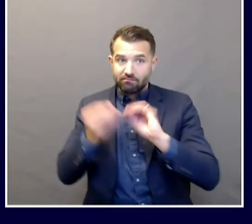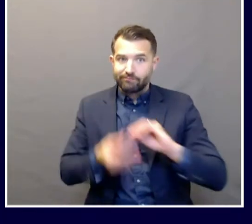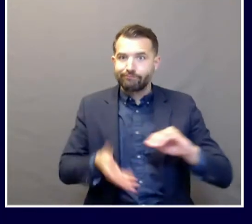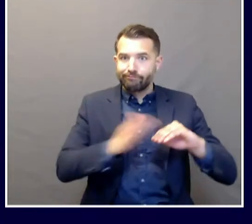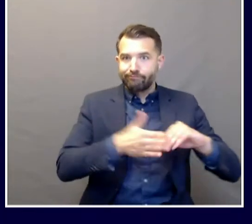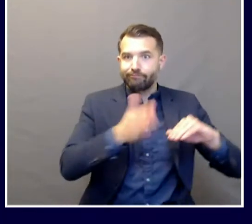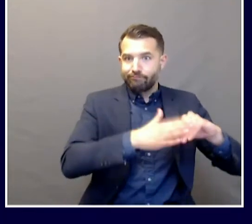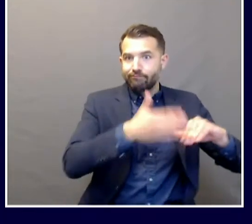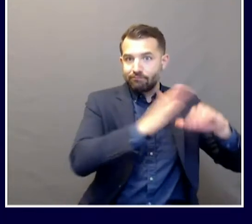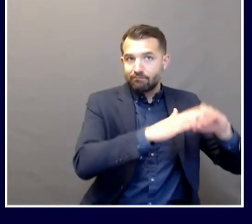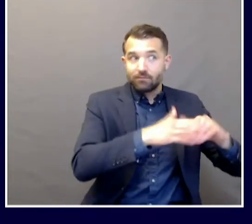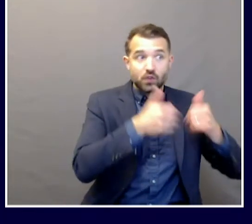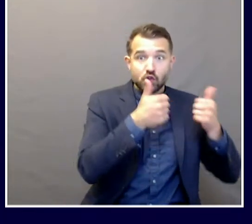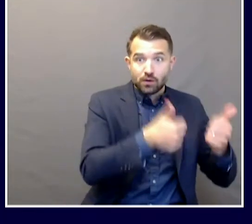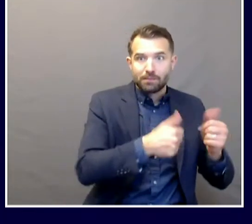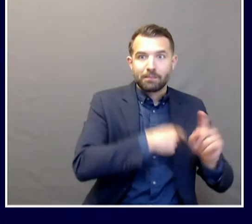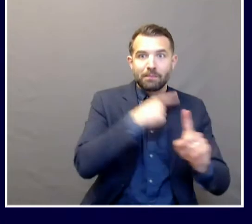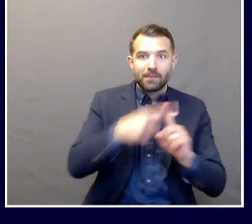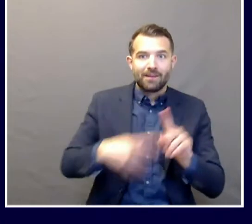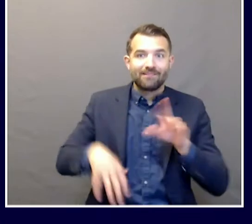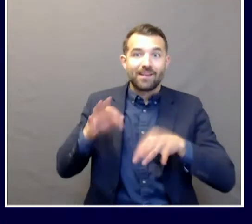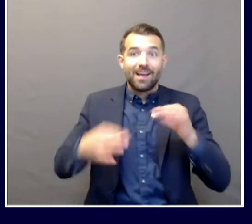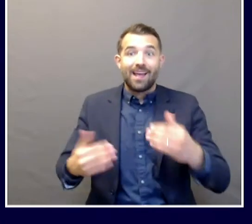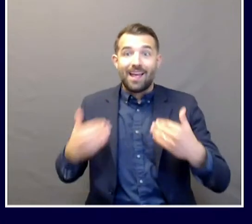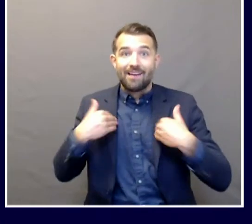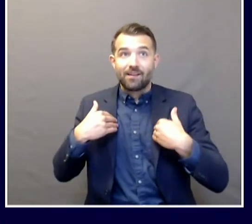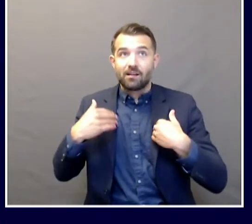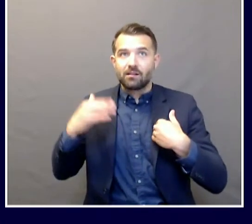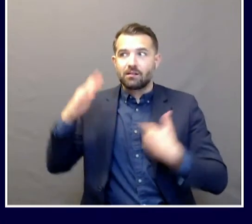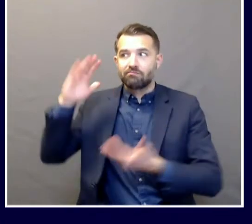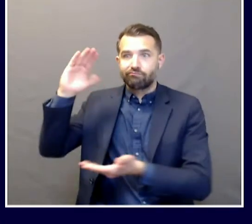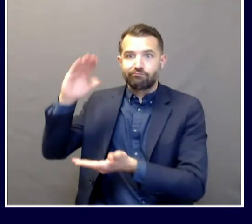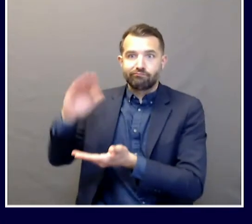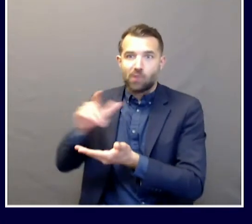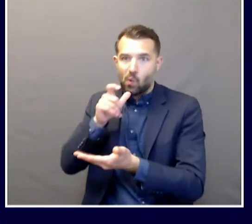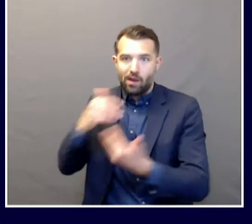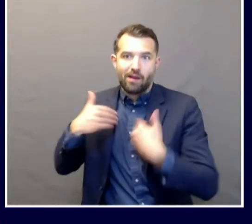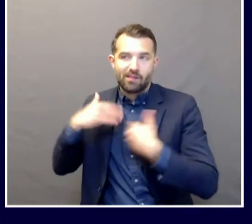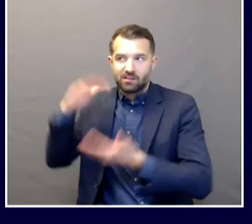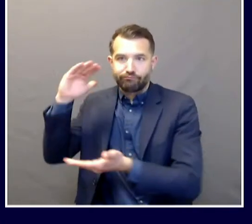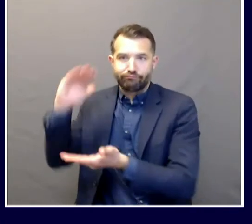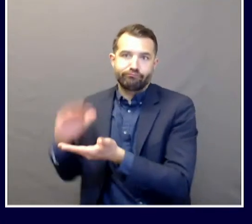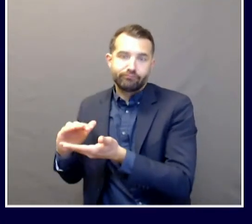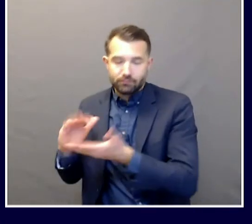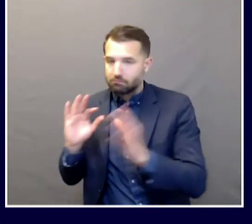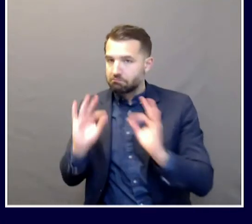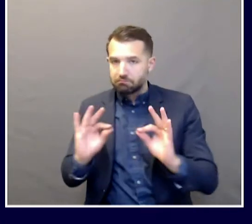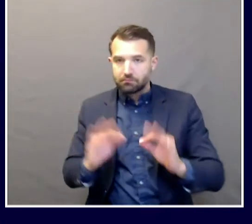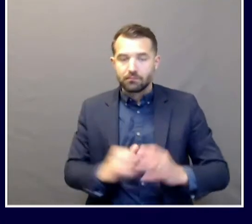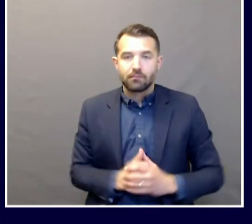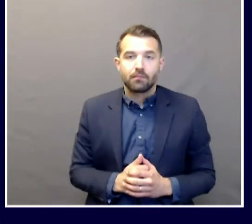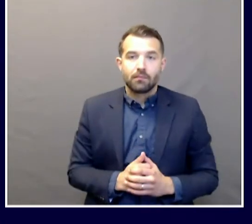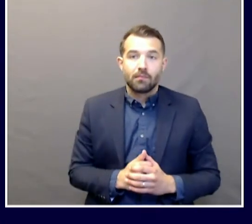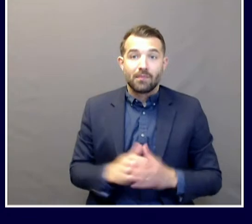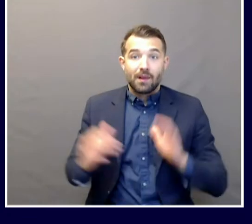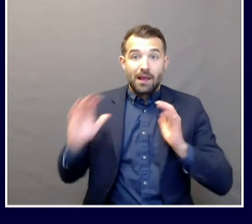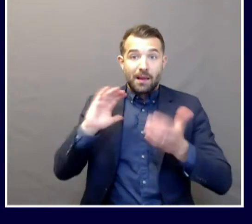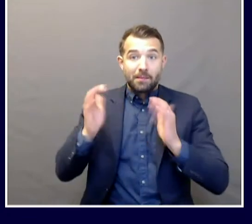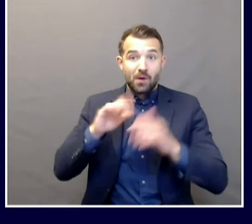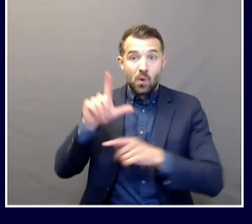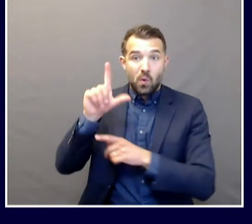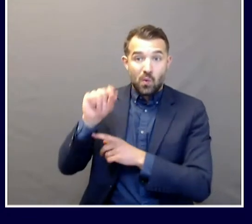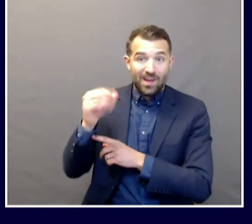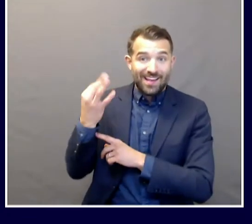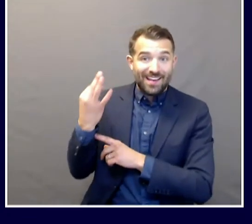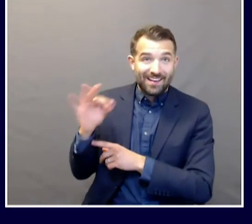as a suggestion that life as it was in 2019 outdoors can be the same in 2021. So a